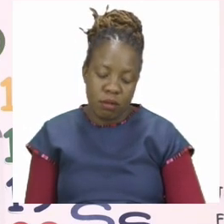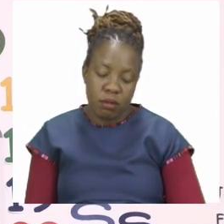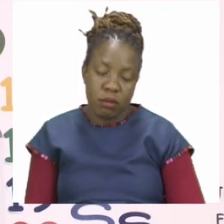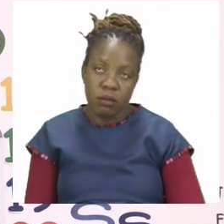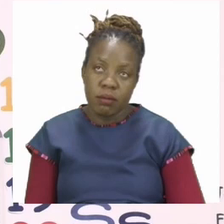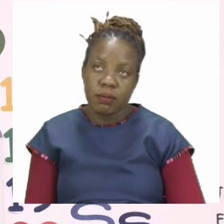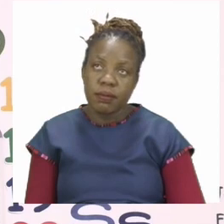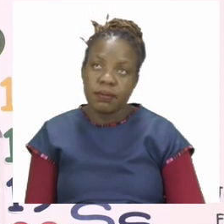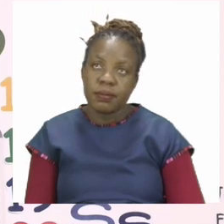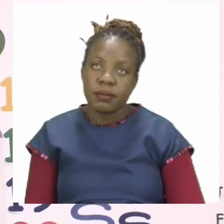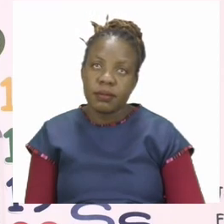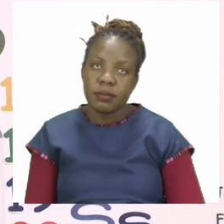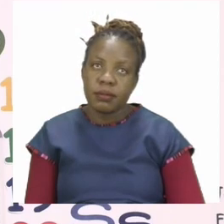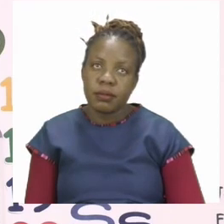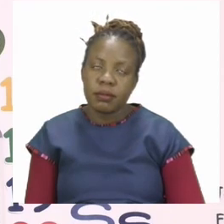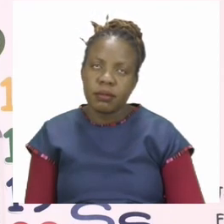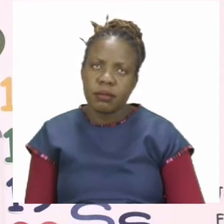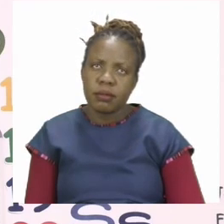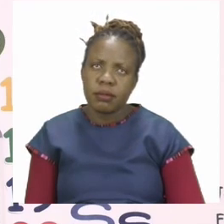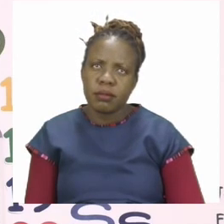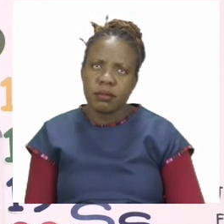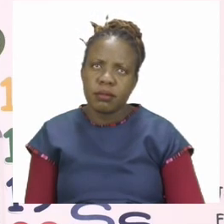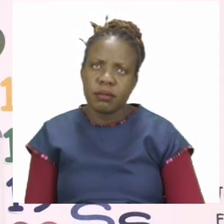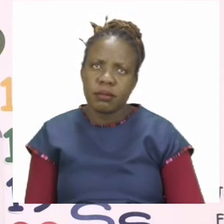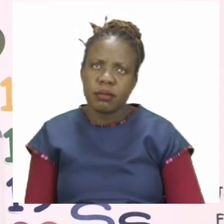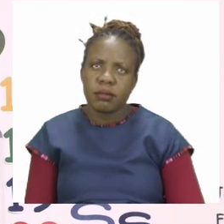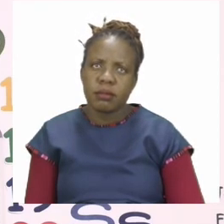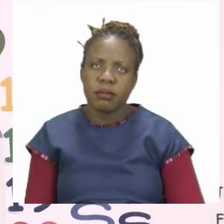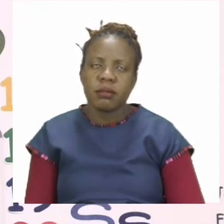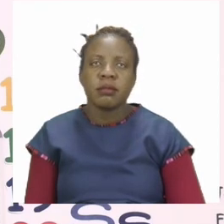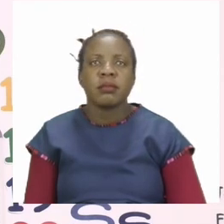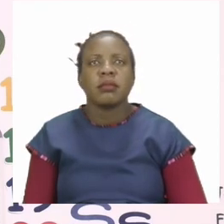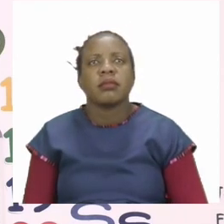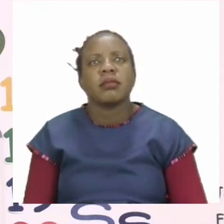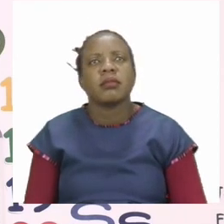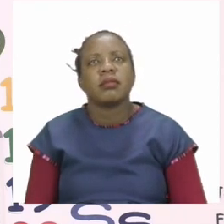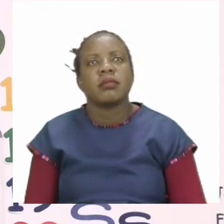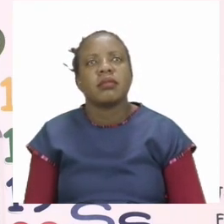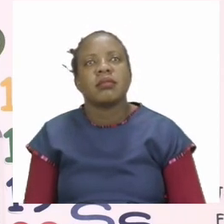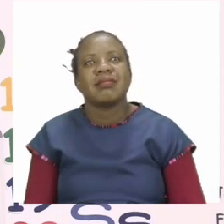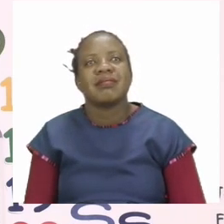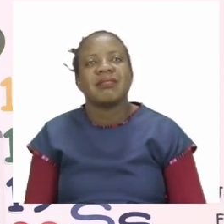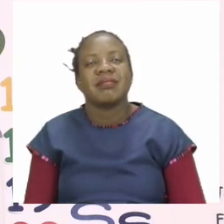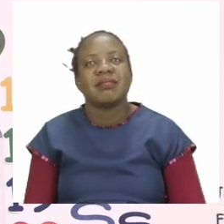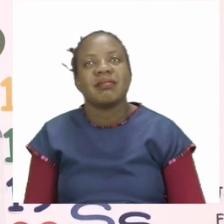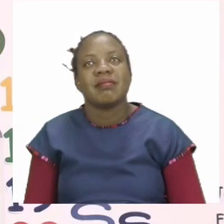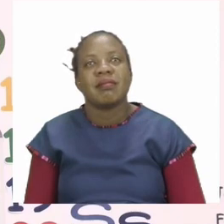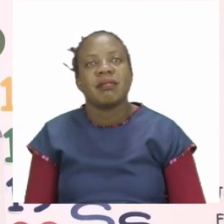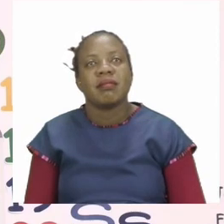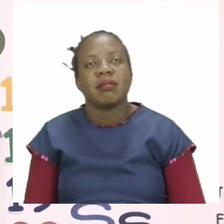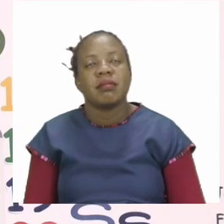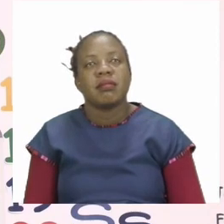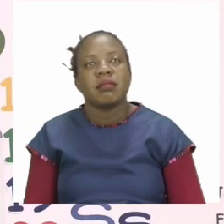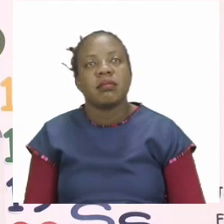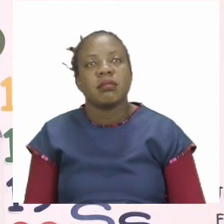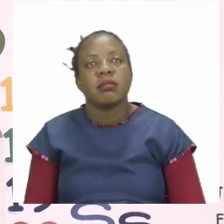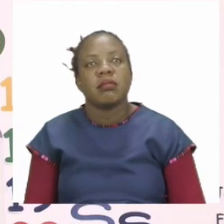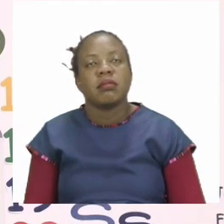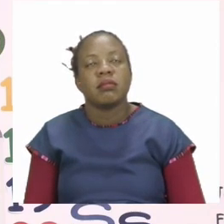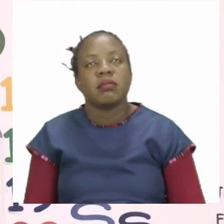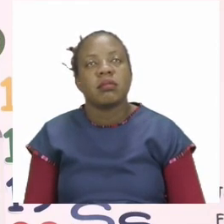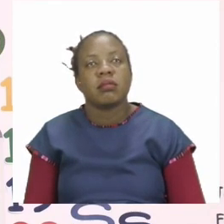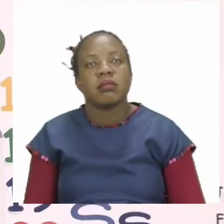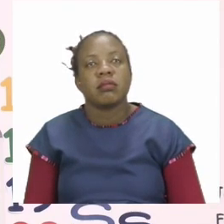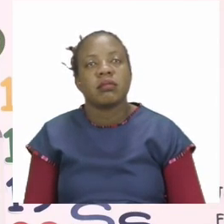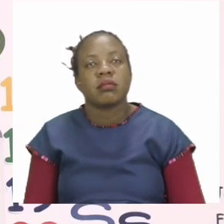Bath and that. Right. Now, I want you to go ahead and look at